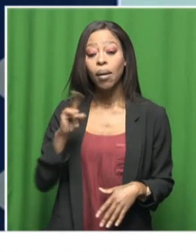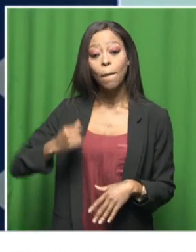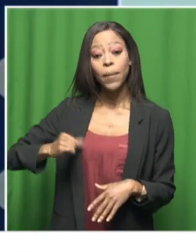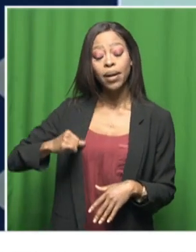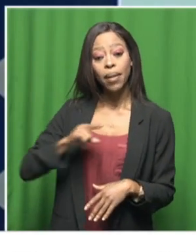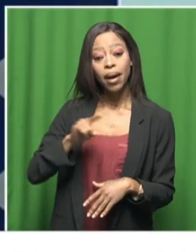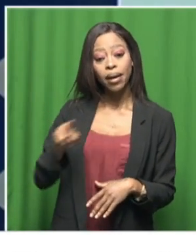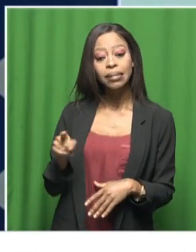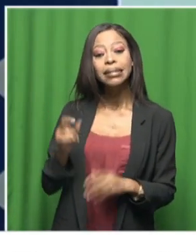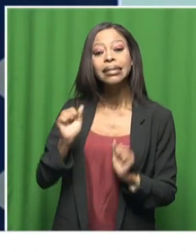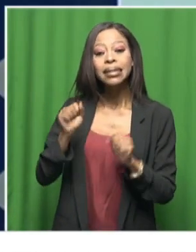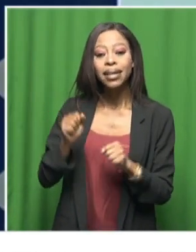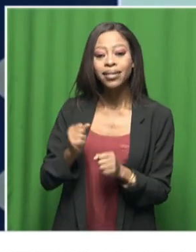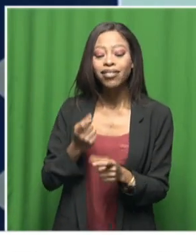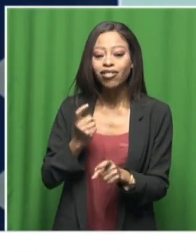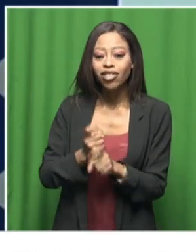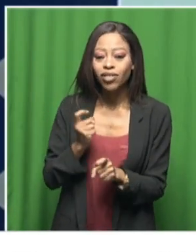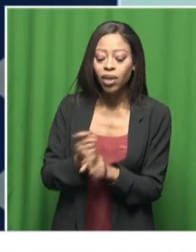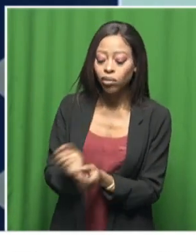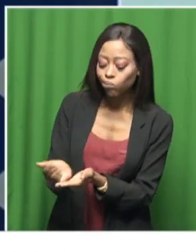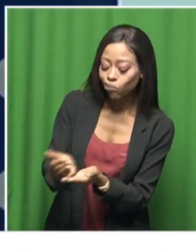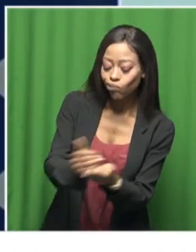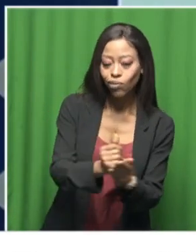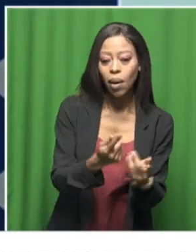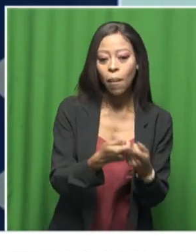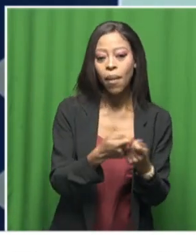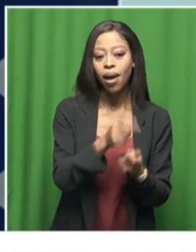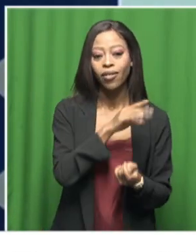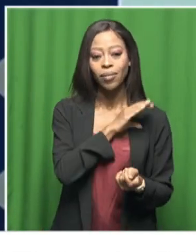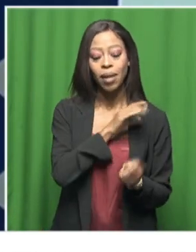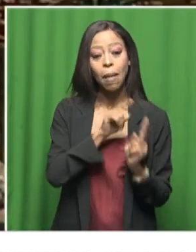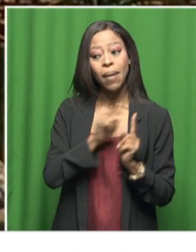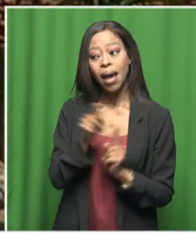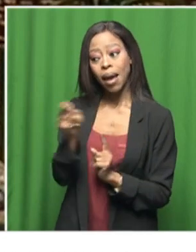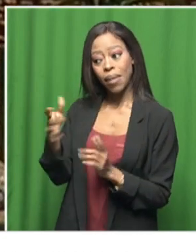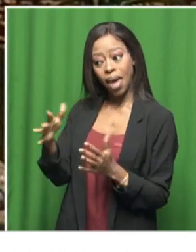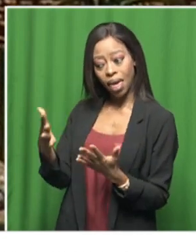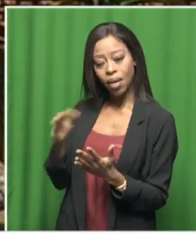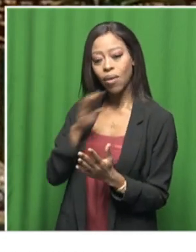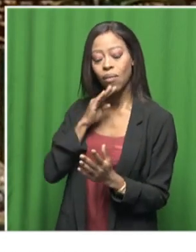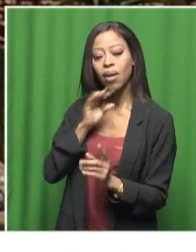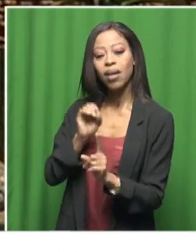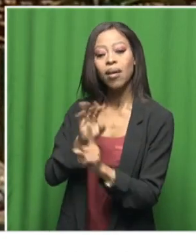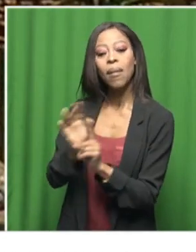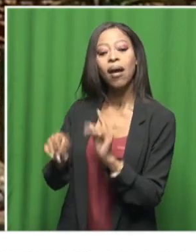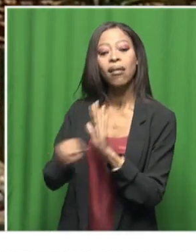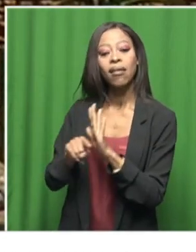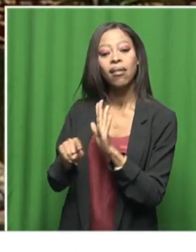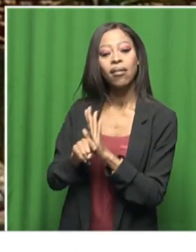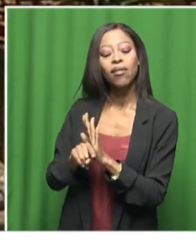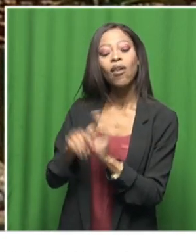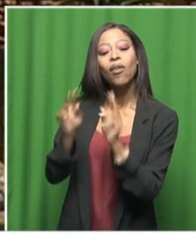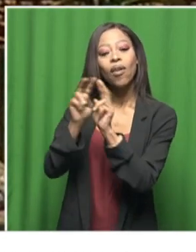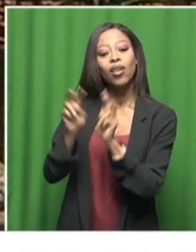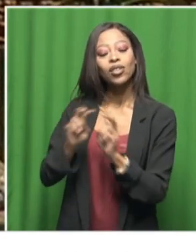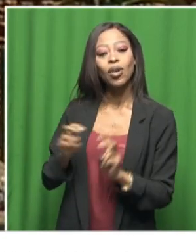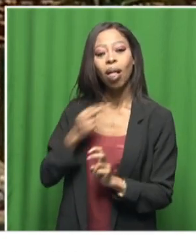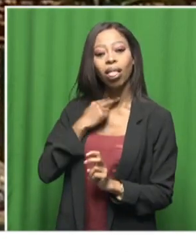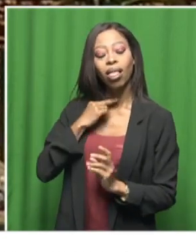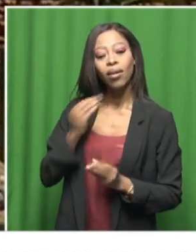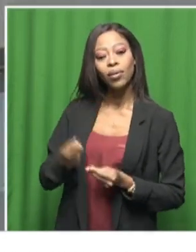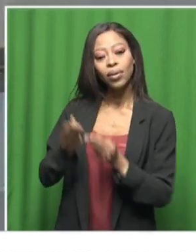municipalities have difficulties collecting revenue, non-payment of electricity impacts negatively on Eskom's ability to provide